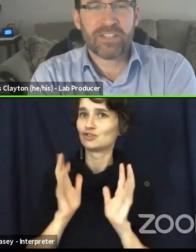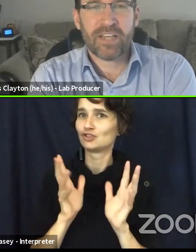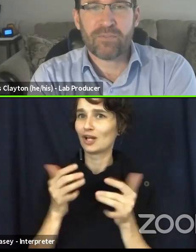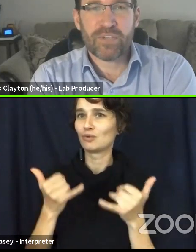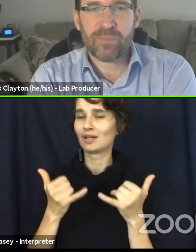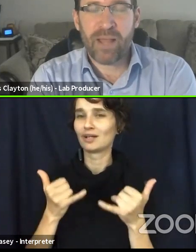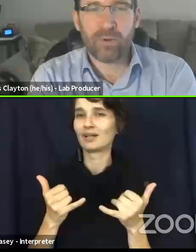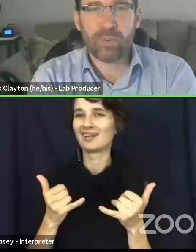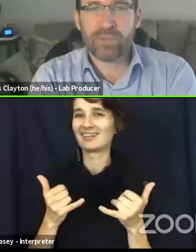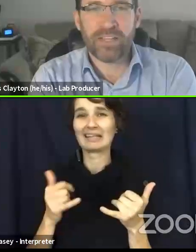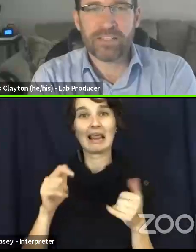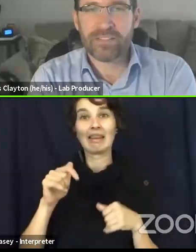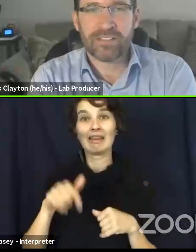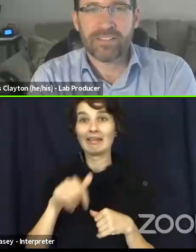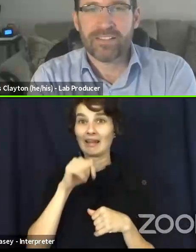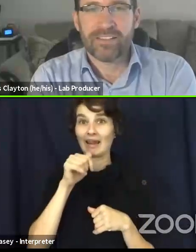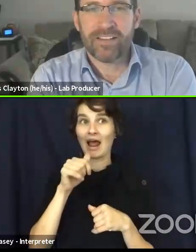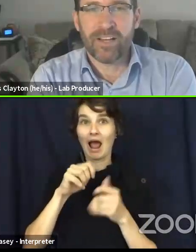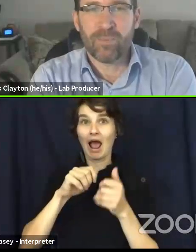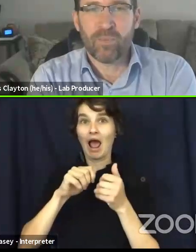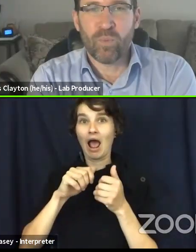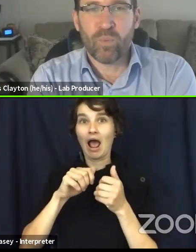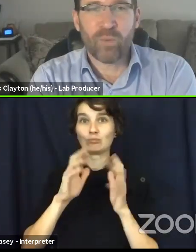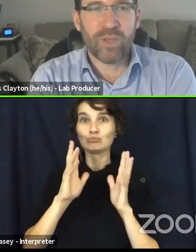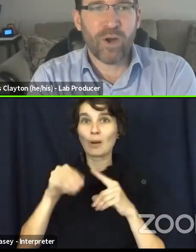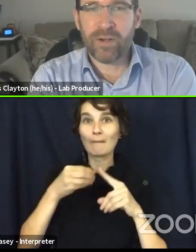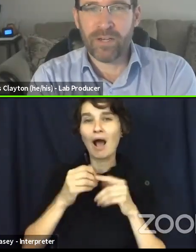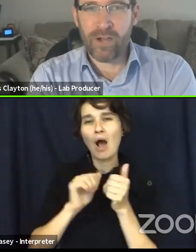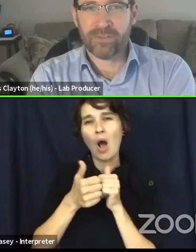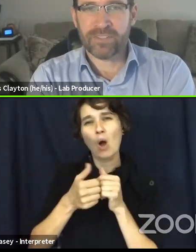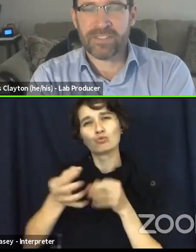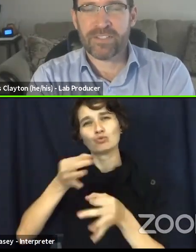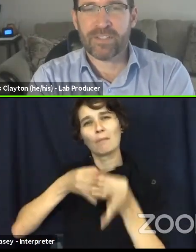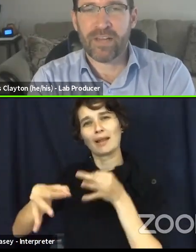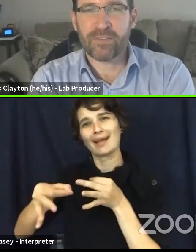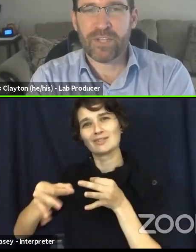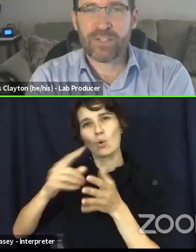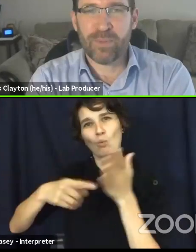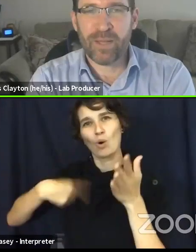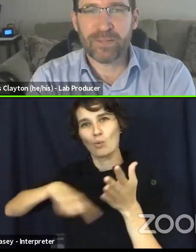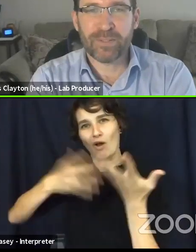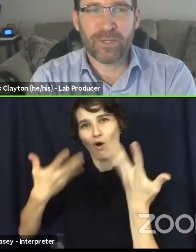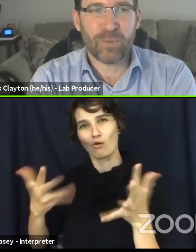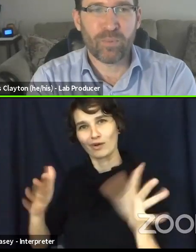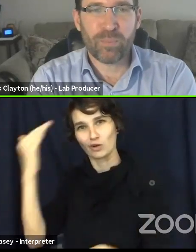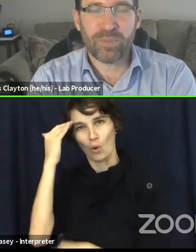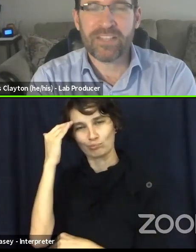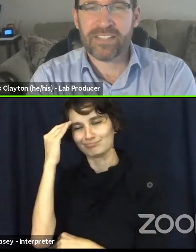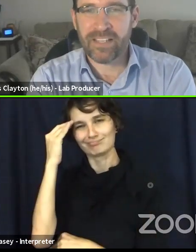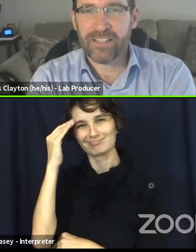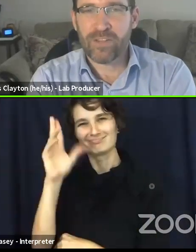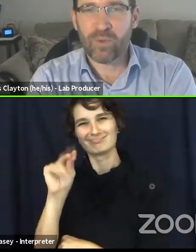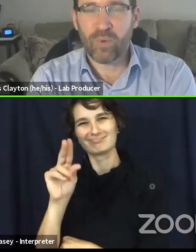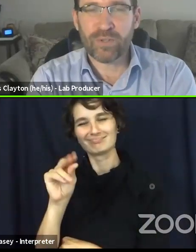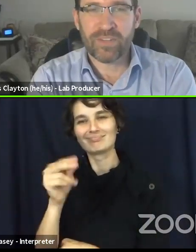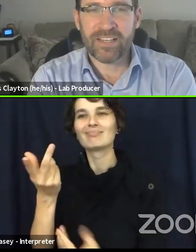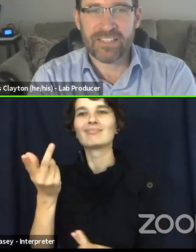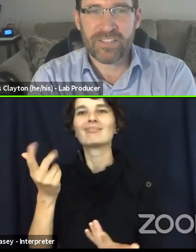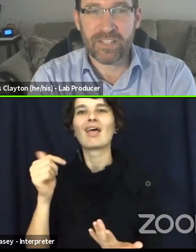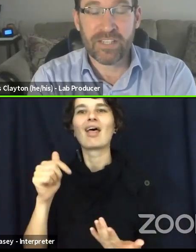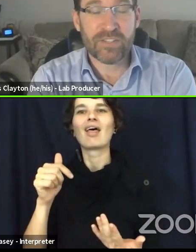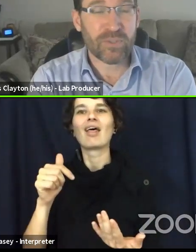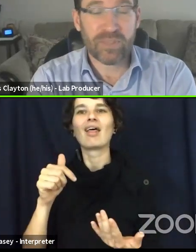this isn't a conversation about how we replace what we already know. This isn't a conversation about, you know, replacing the world